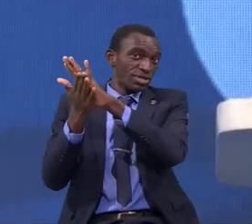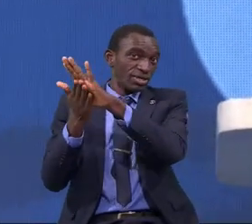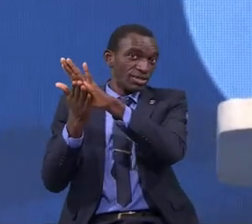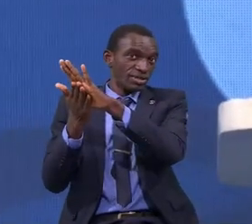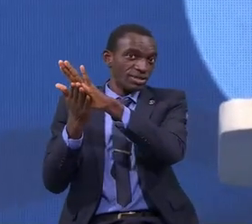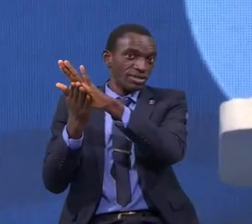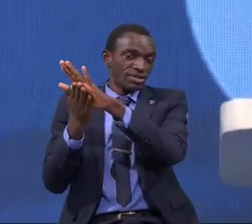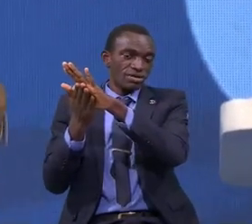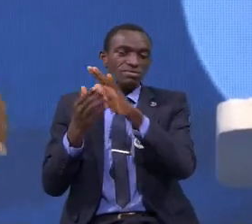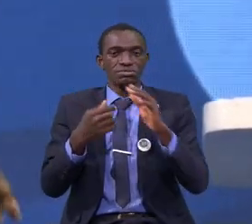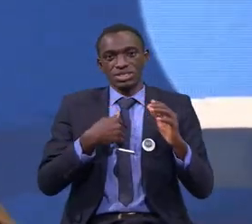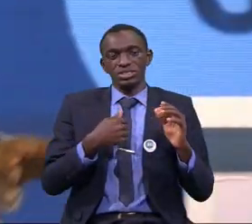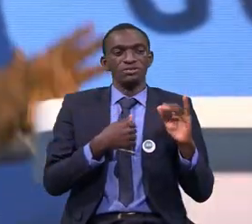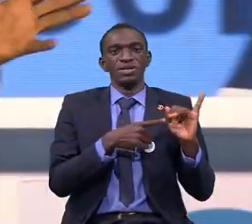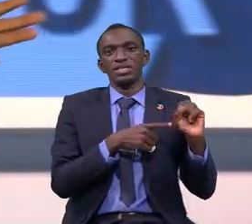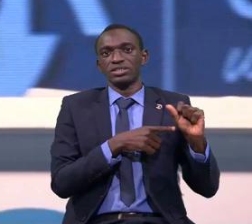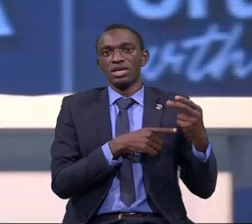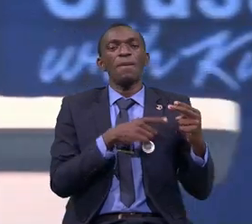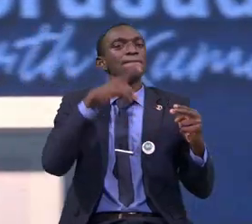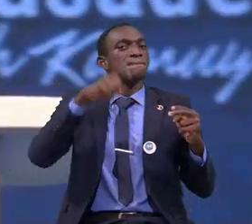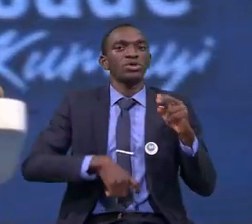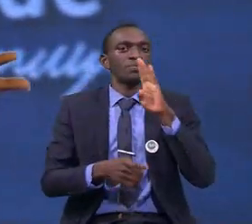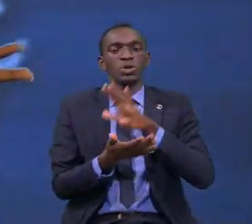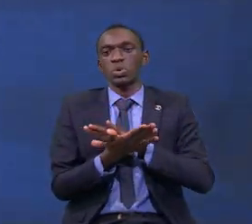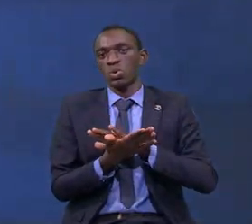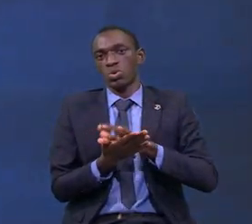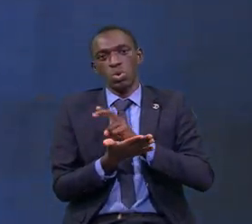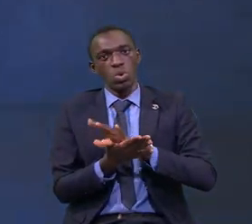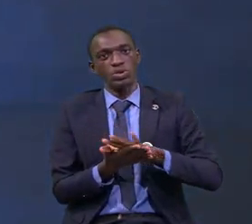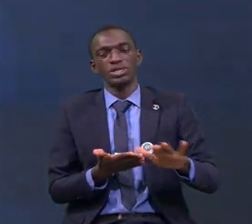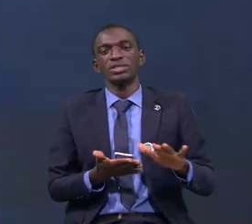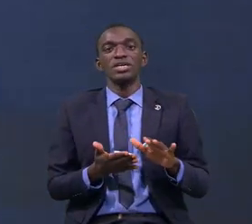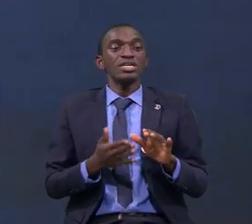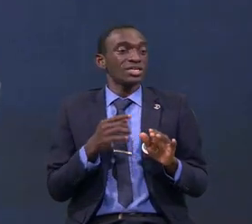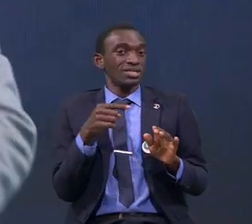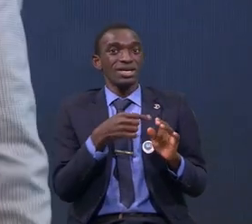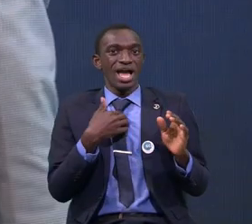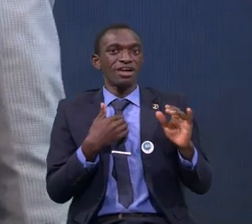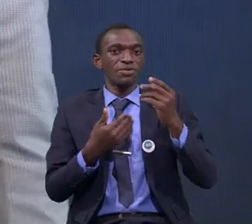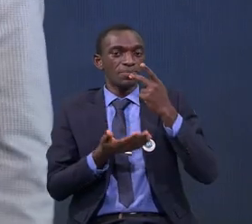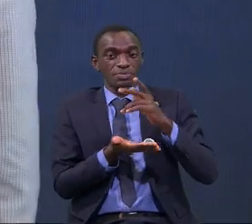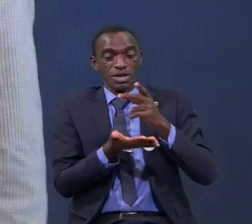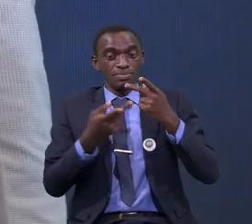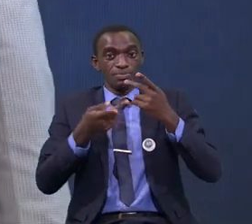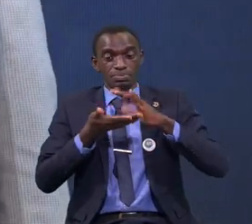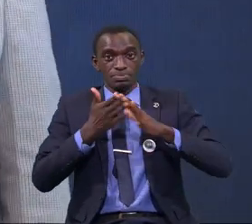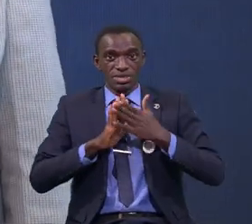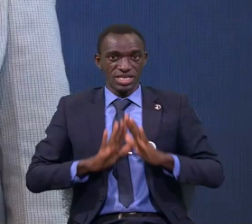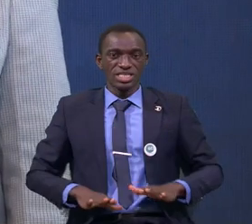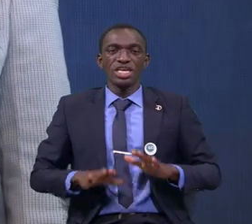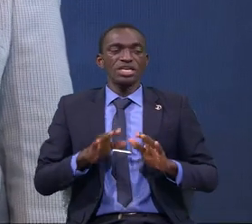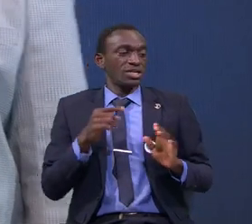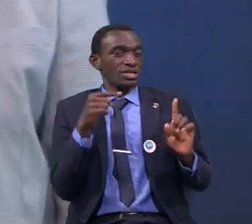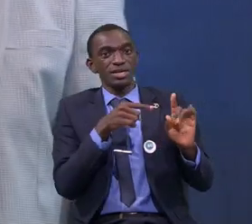he must be holy. He had peace, he had purity, and then God gave him power.